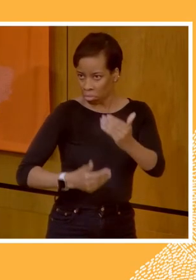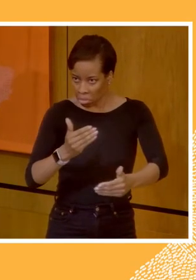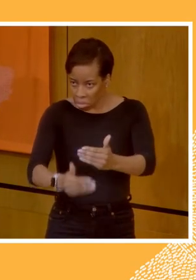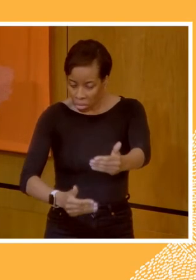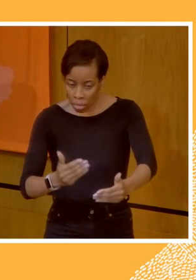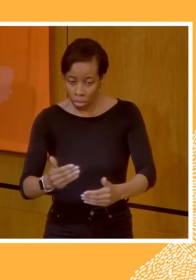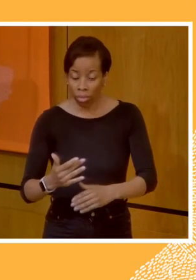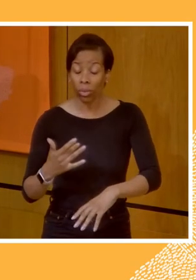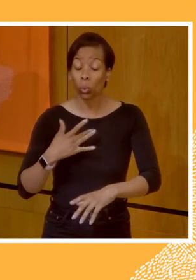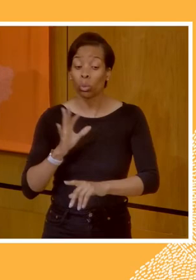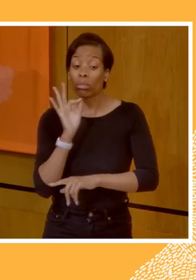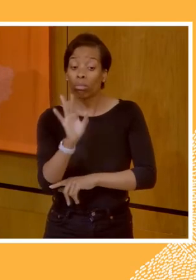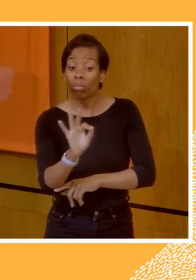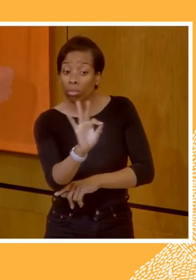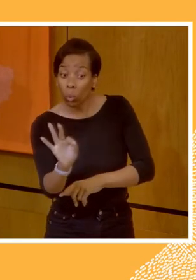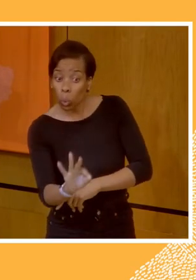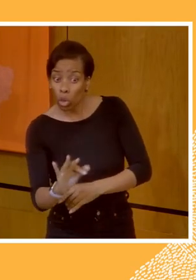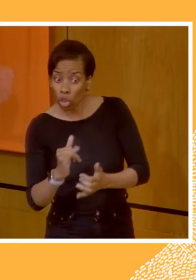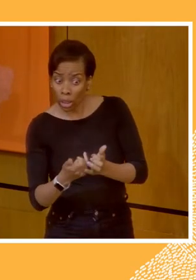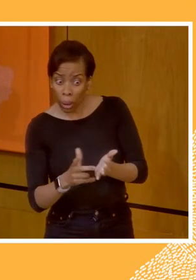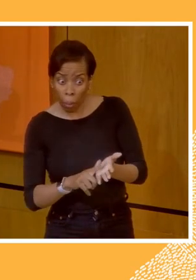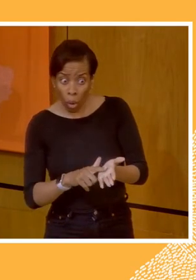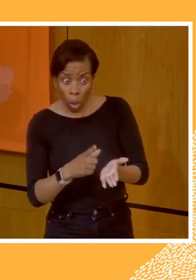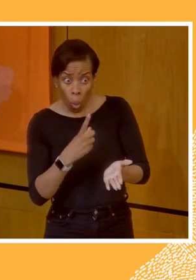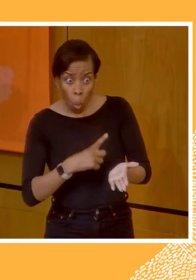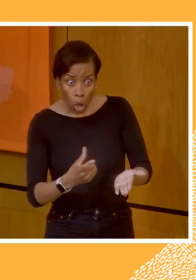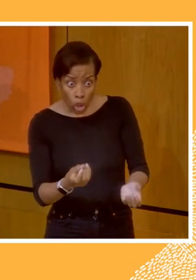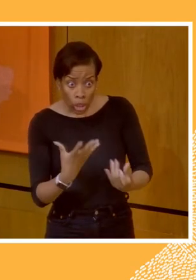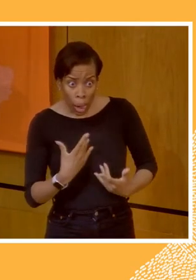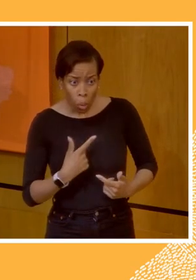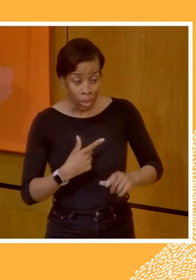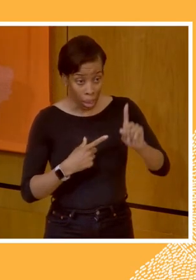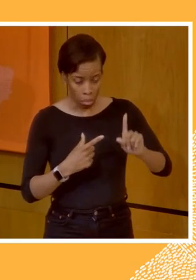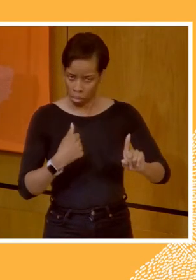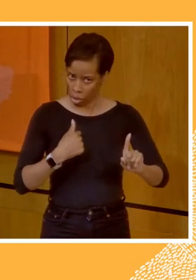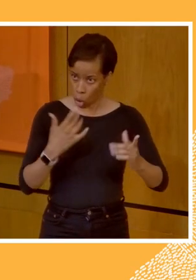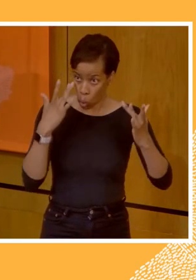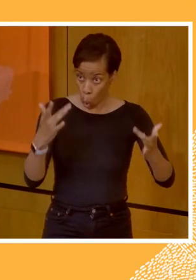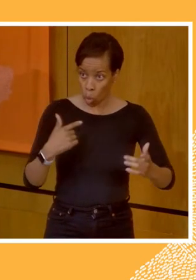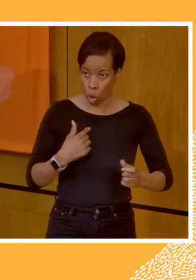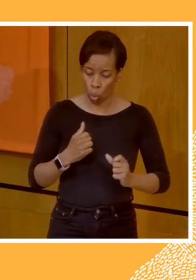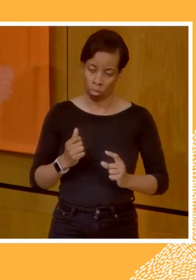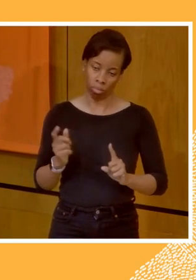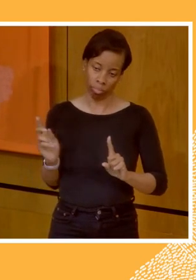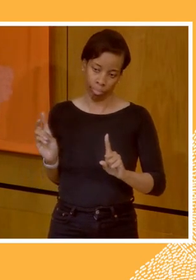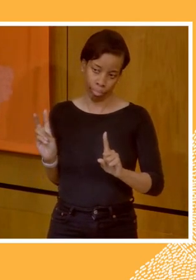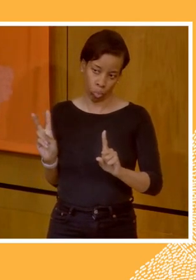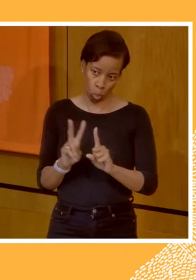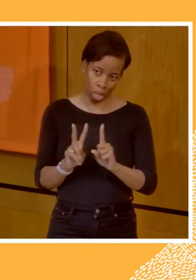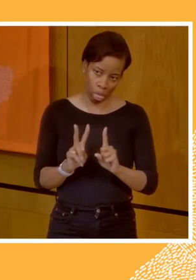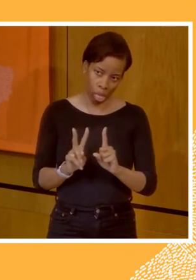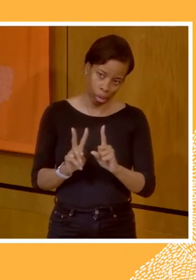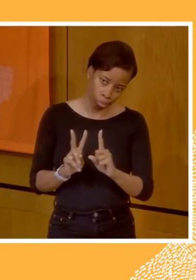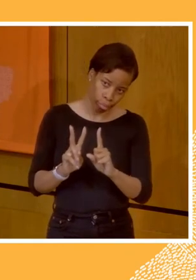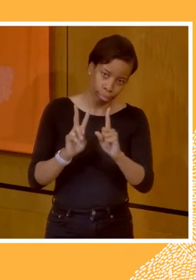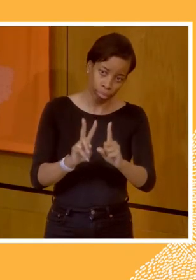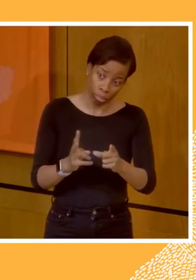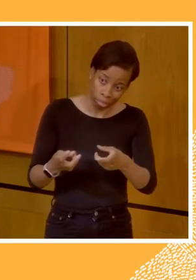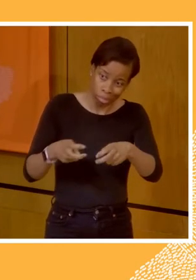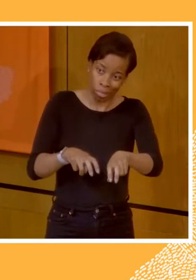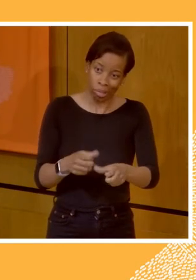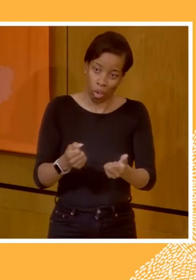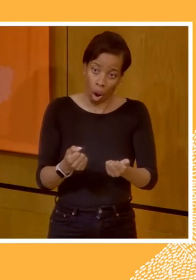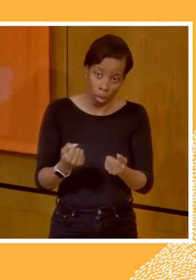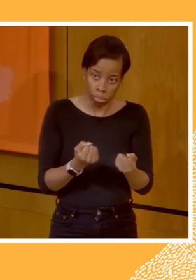asking Samuel a question of, "What do you want to tell us?" And he said, "I want to show you," and that's how we ended up there. It's not questioning. Is that on our route?